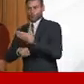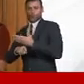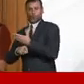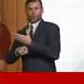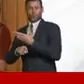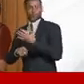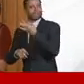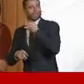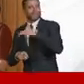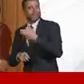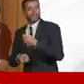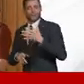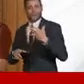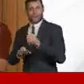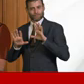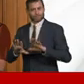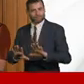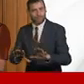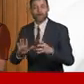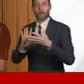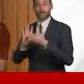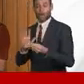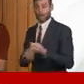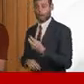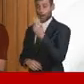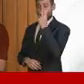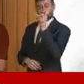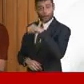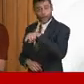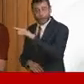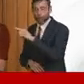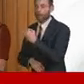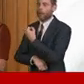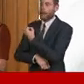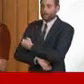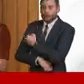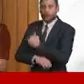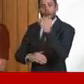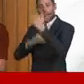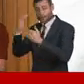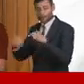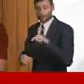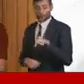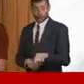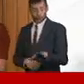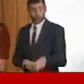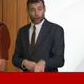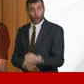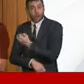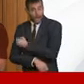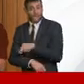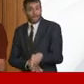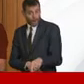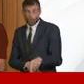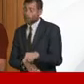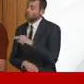yesterday were around uh the elderly particularly vulnerable adults and a small child clearly is a vulnerable individual so in